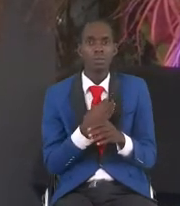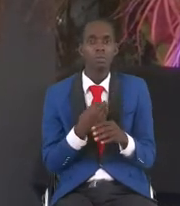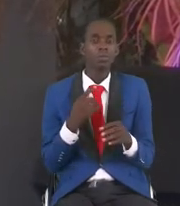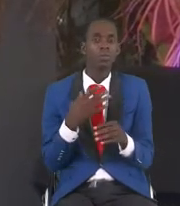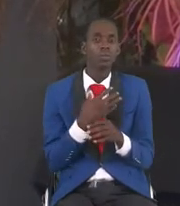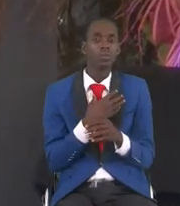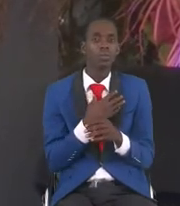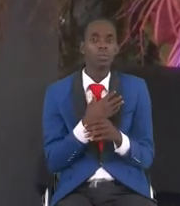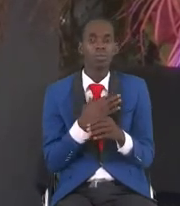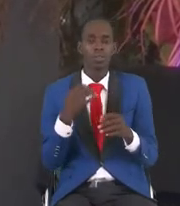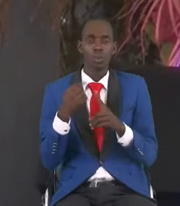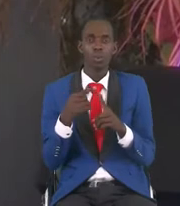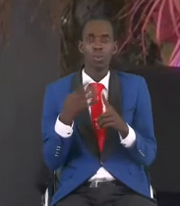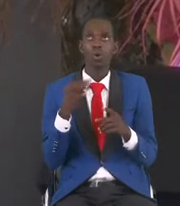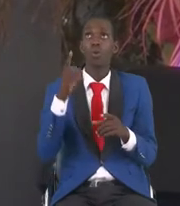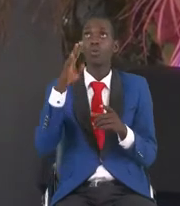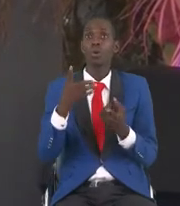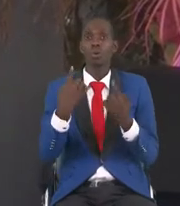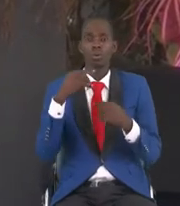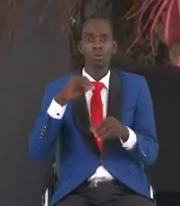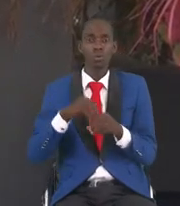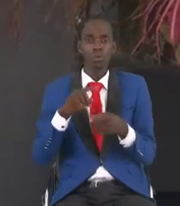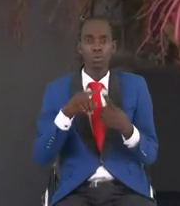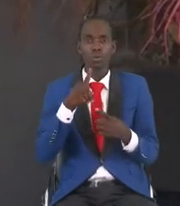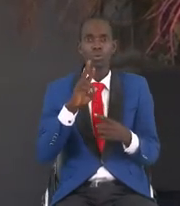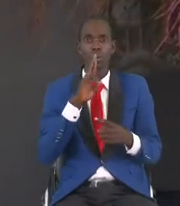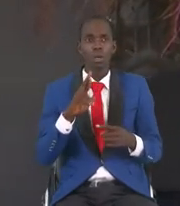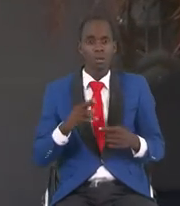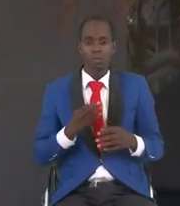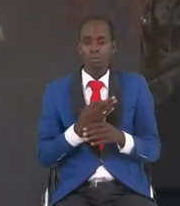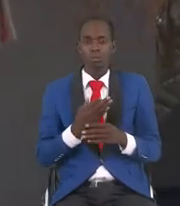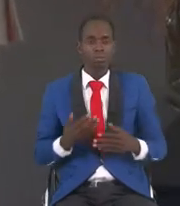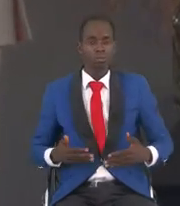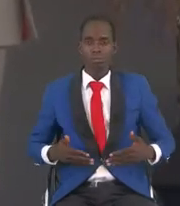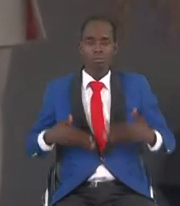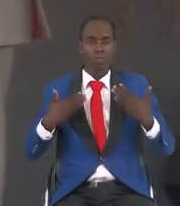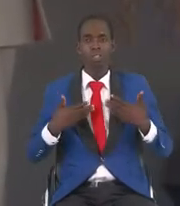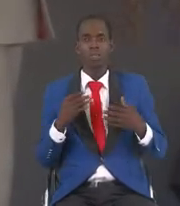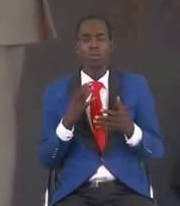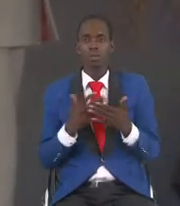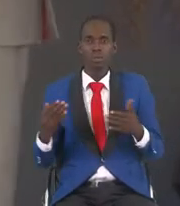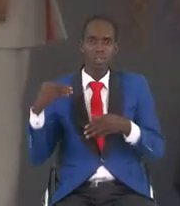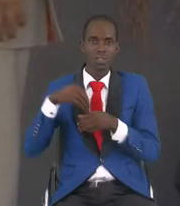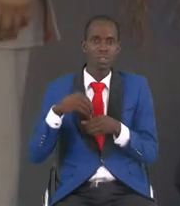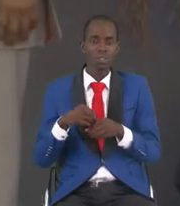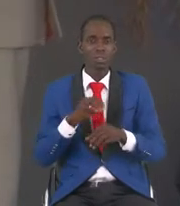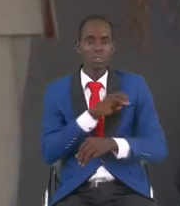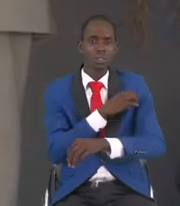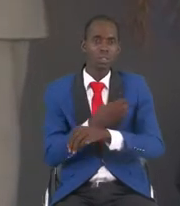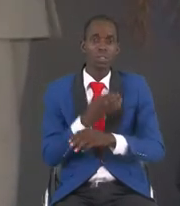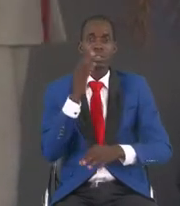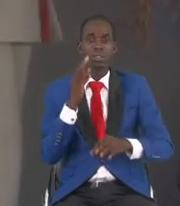of God comes, you are enlightened, and then there's something on the inside, energy, divine